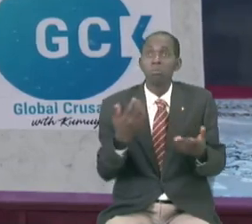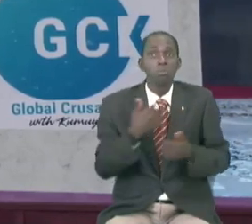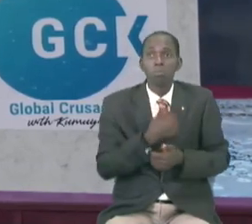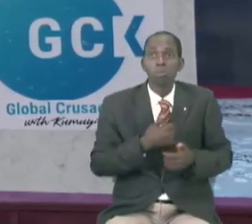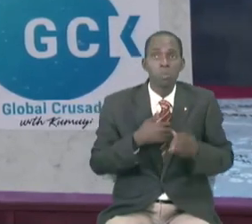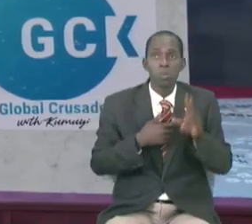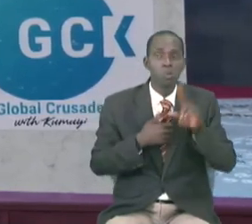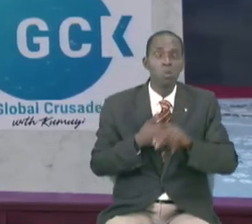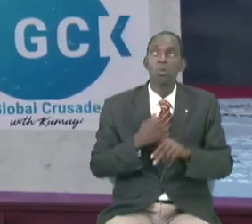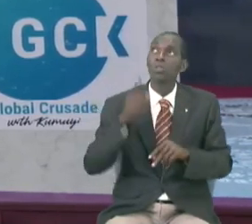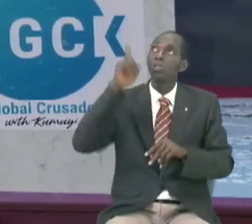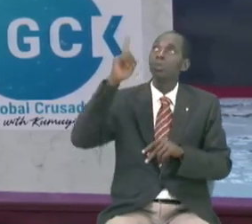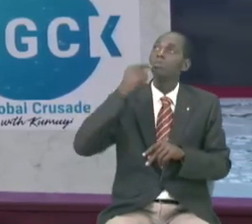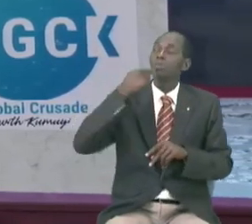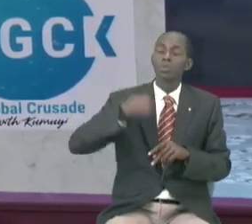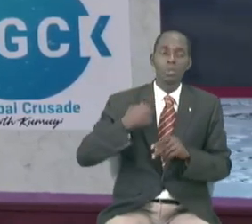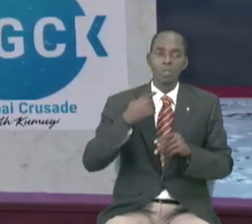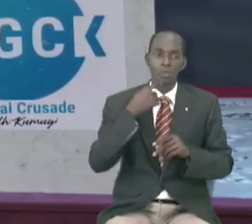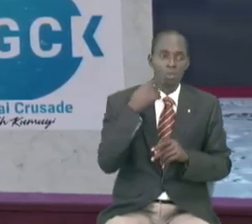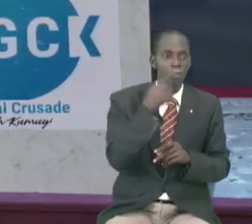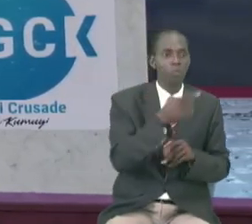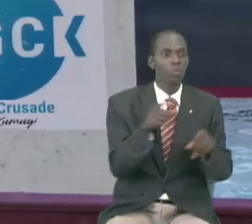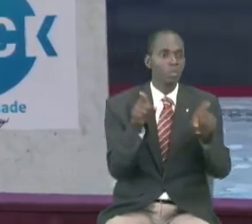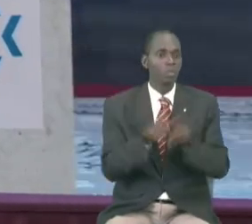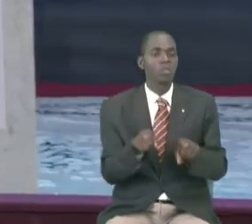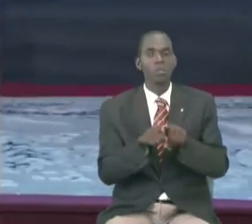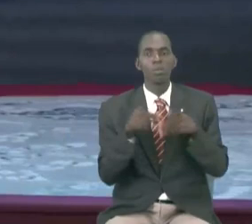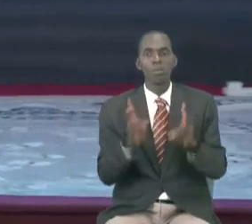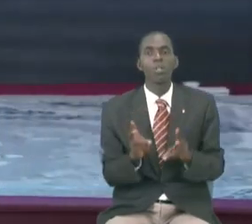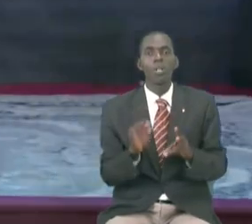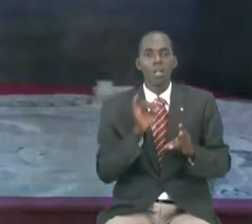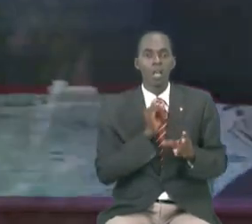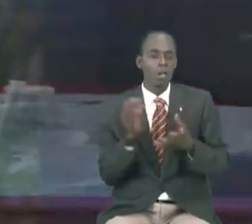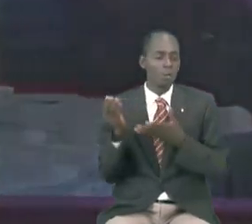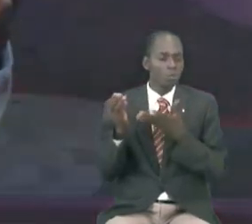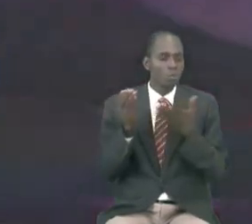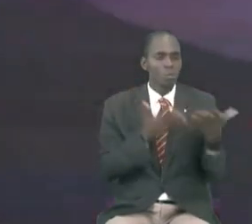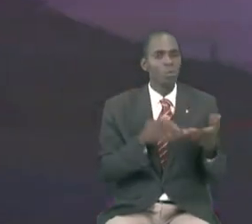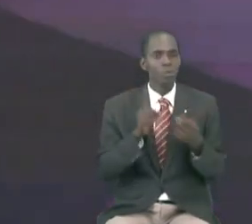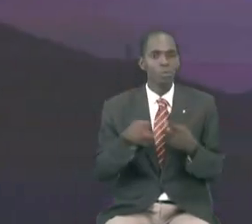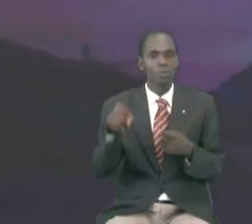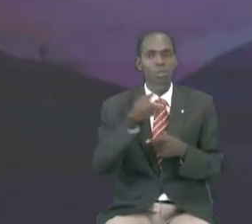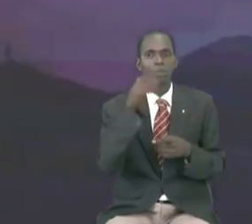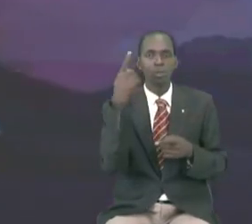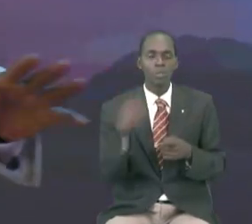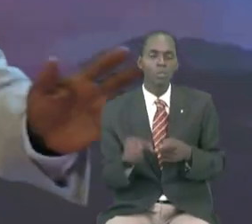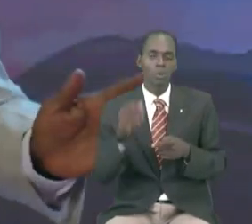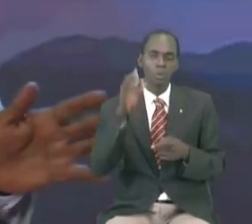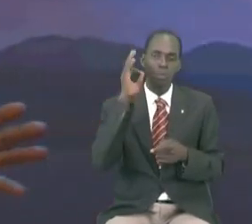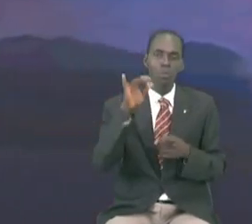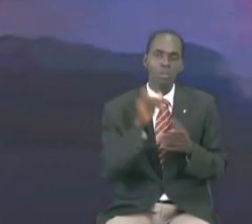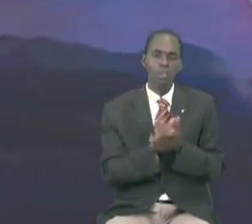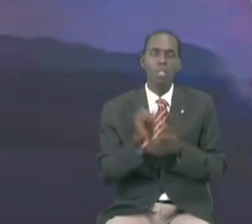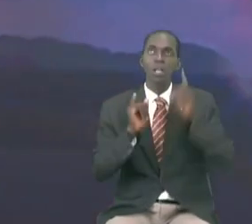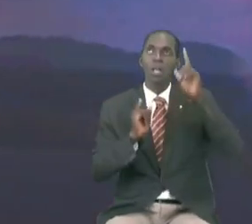not preaching to satisfy man, to satisfy woman. You're not preaching to win friends and make people, you